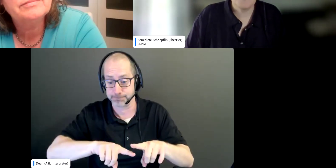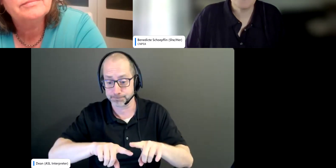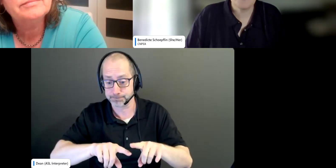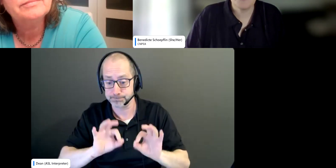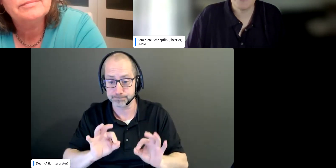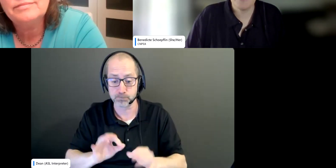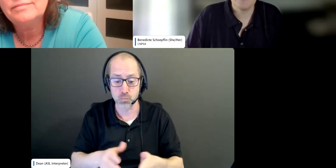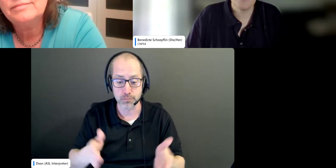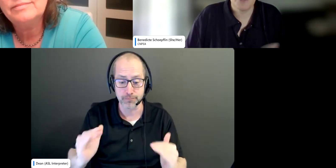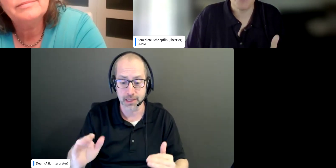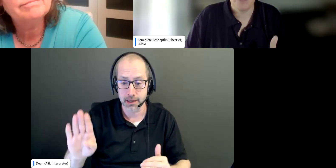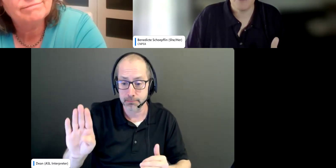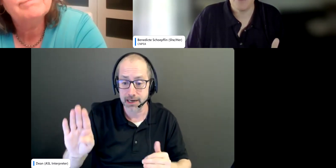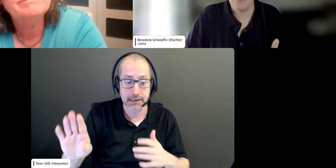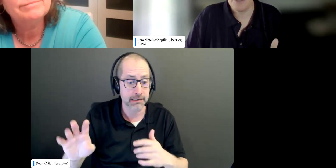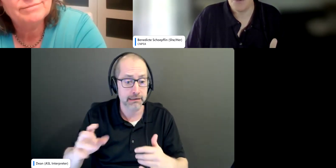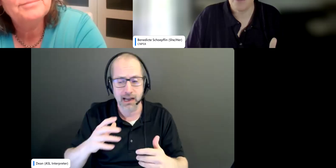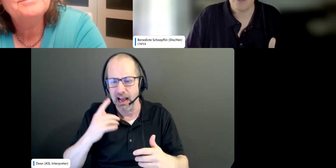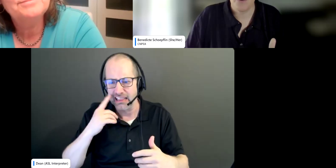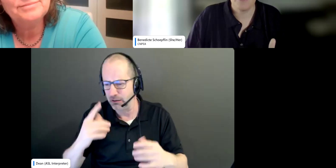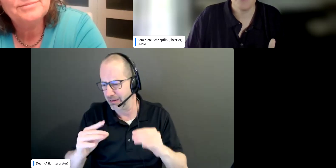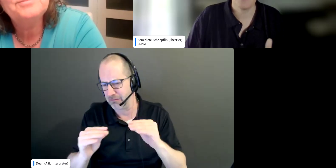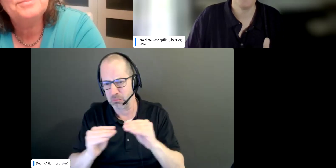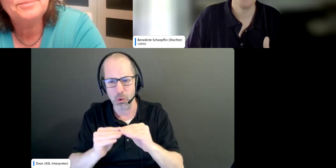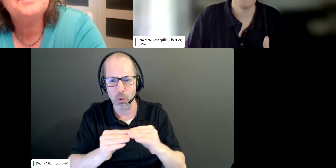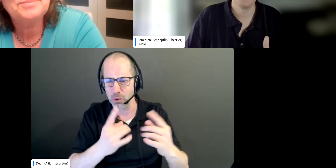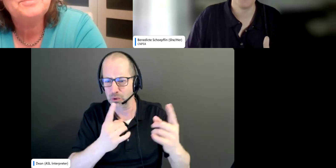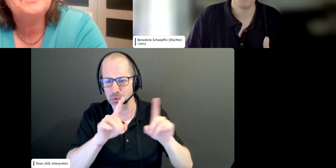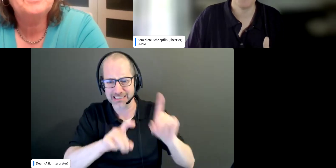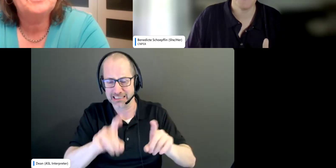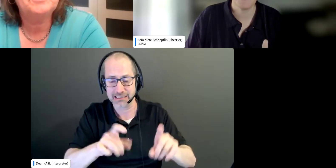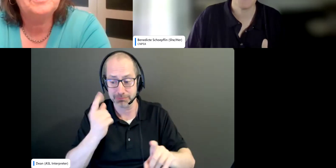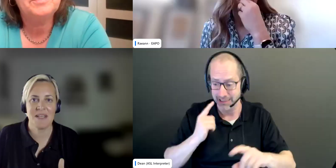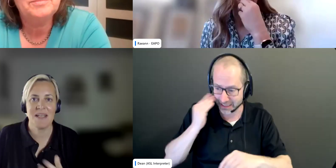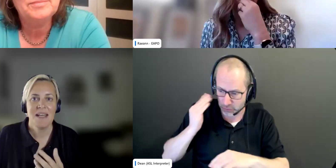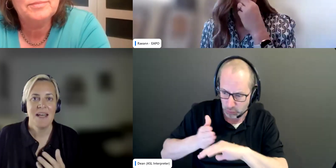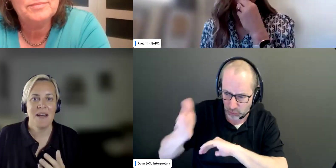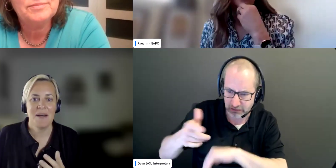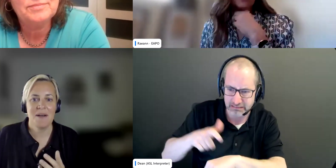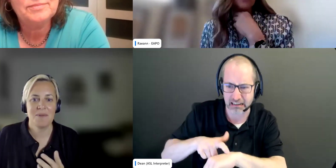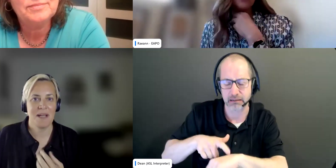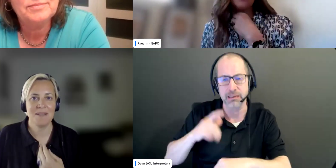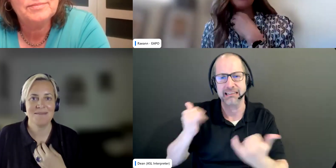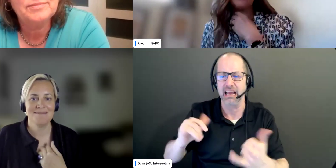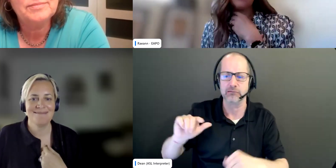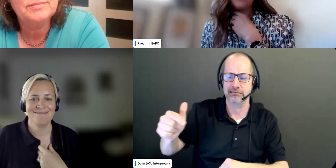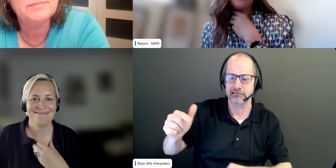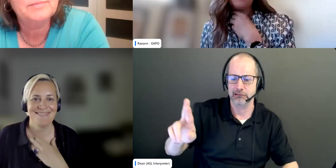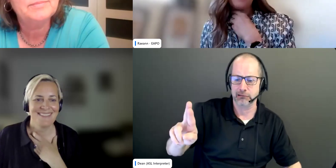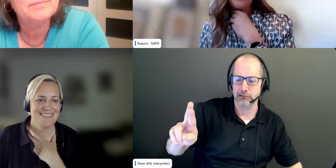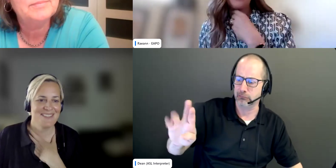Thank you so much. We could probably go on, but I know we're going a little bit over time, and Ryan had a couple more things to say. Ryan?